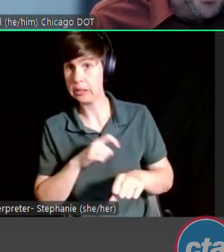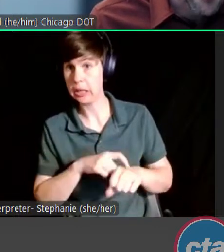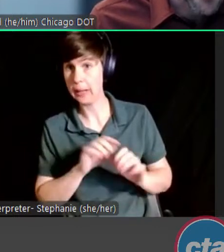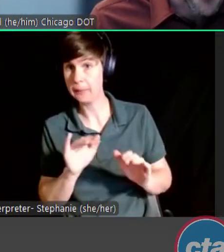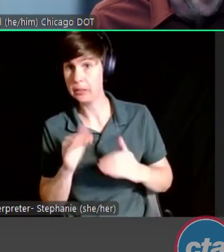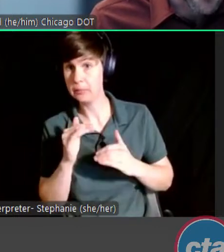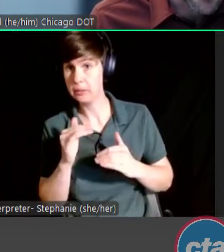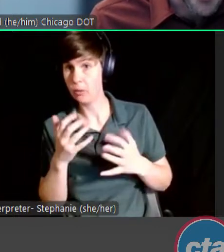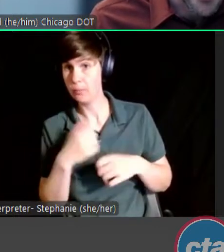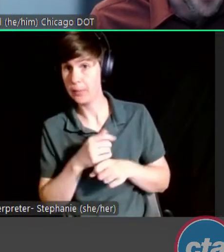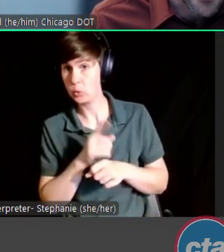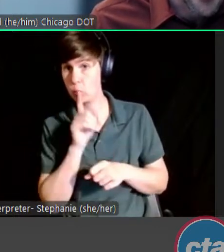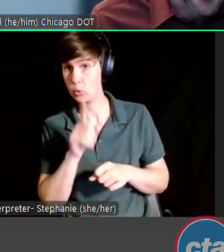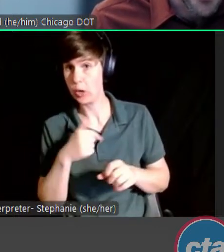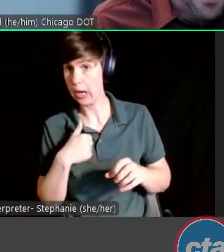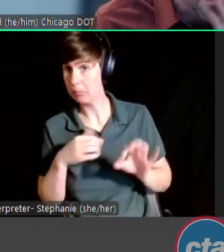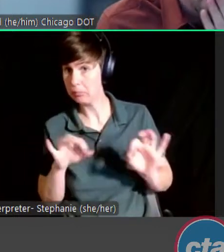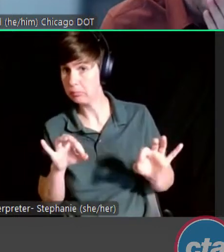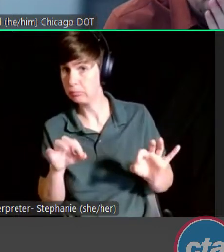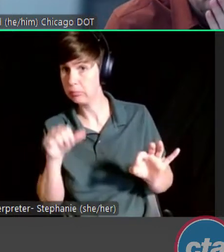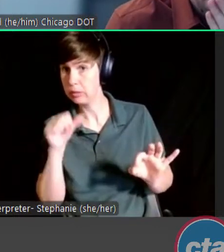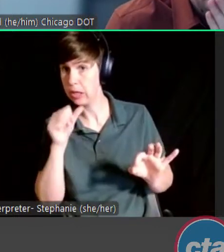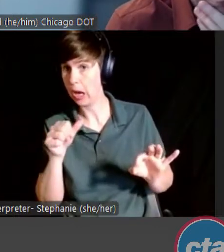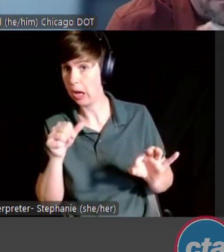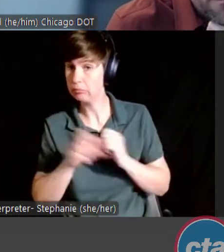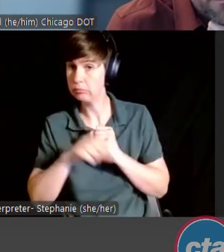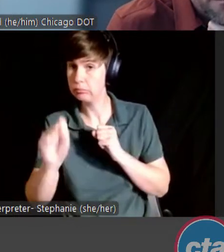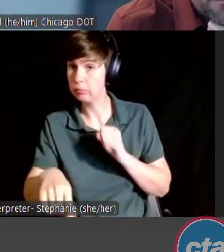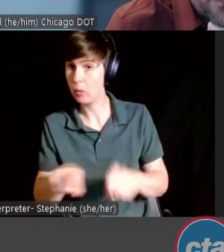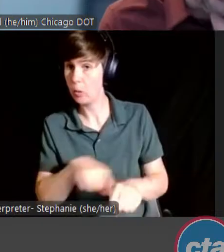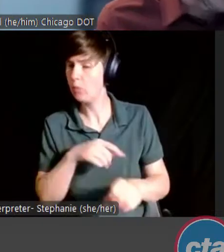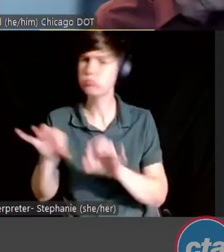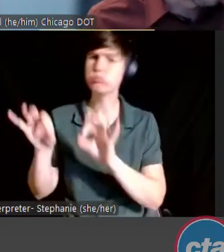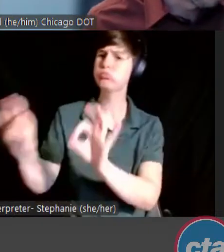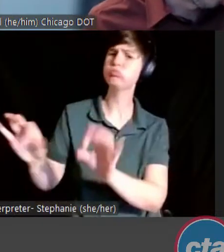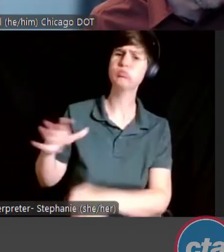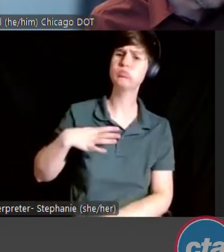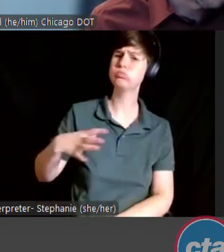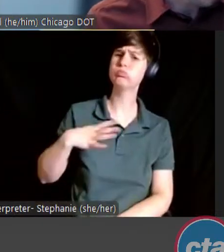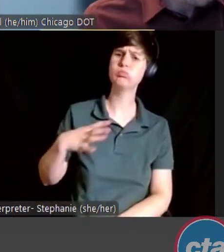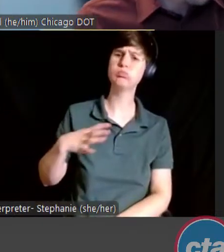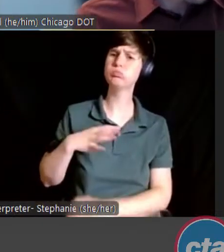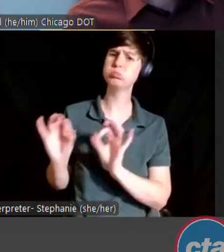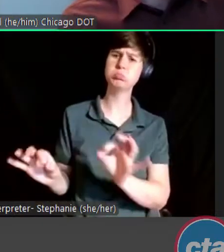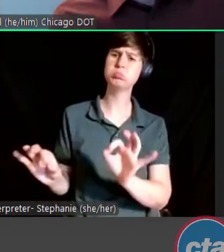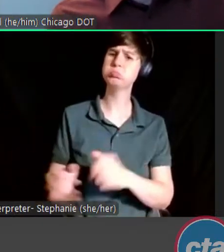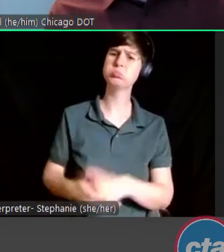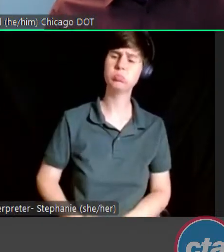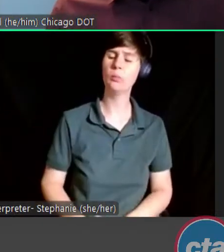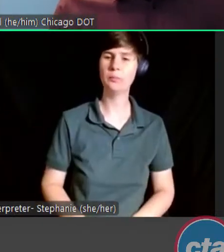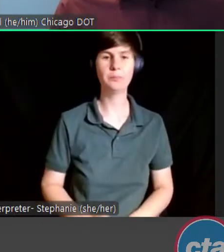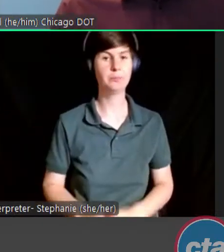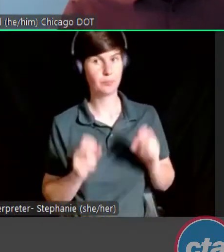just want to make sure I'm not going to speak too long. We're good. We're good, please. Yeah. Okay. Yeah,